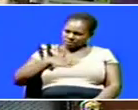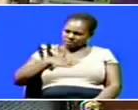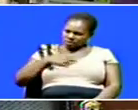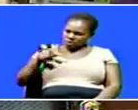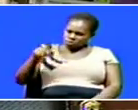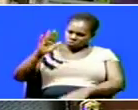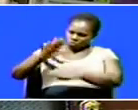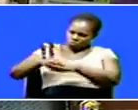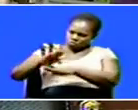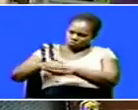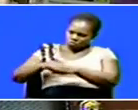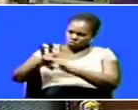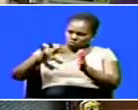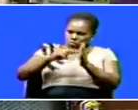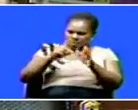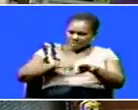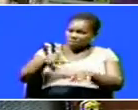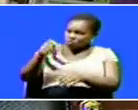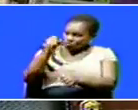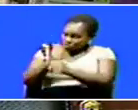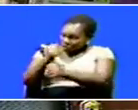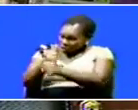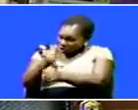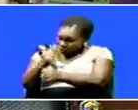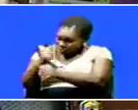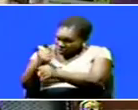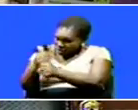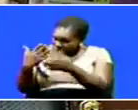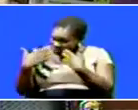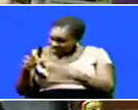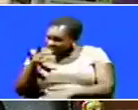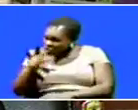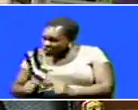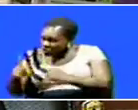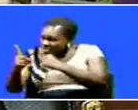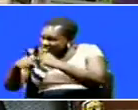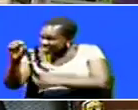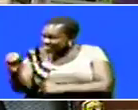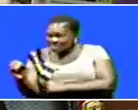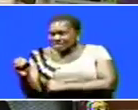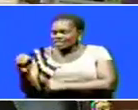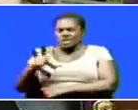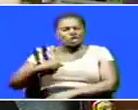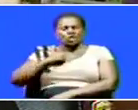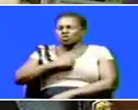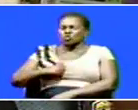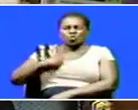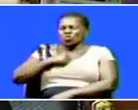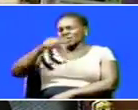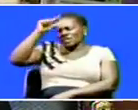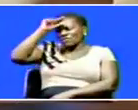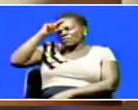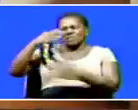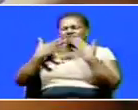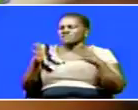ni mzuri mradi tu unafanya kazi. Ukishafika 60 years, ni hapo mmemalizana na hii